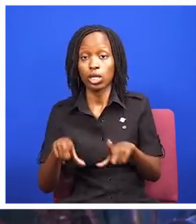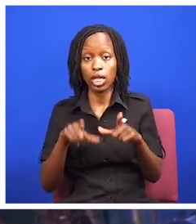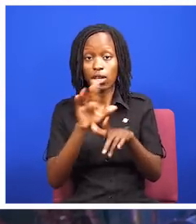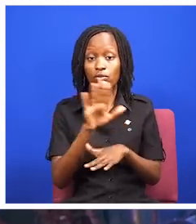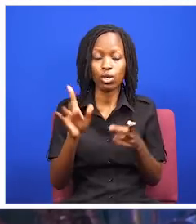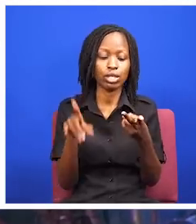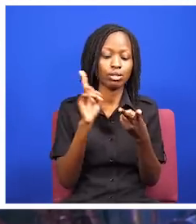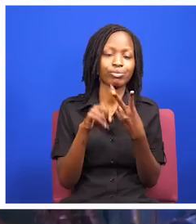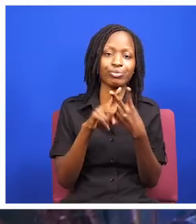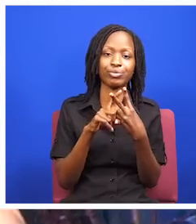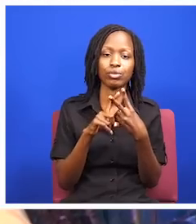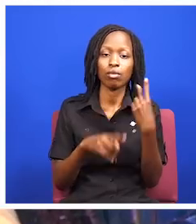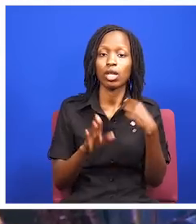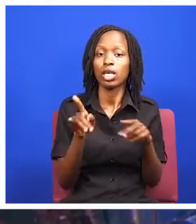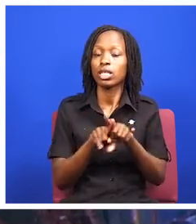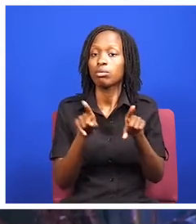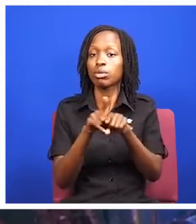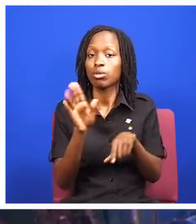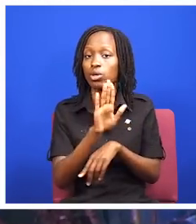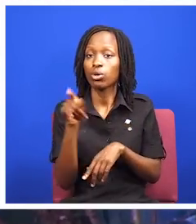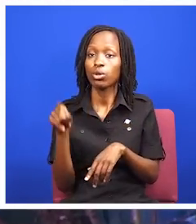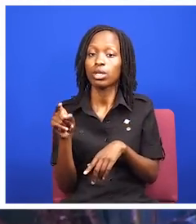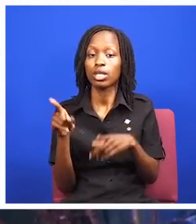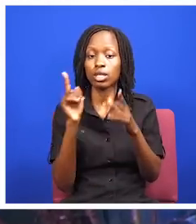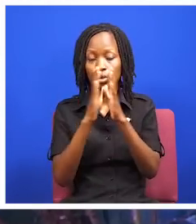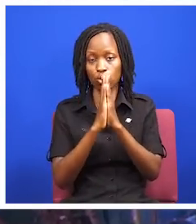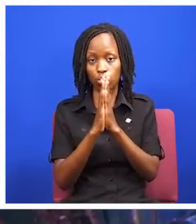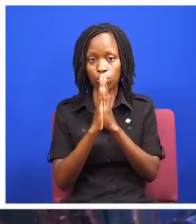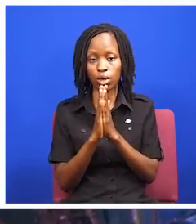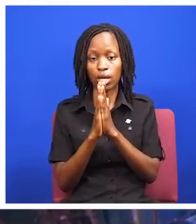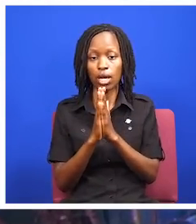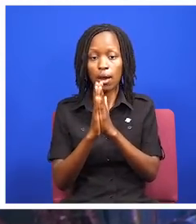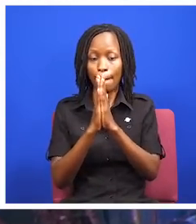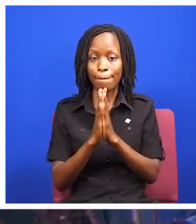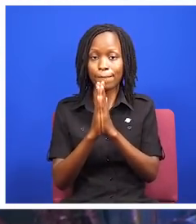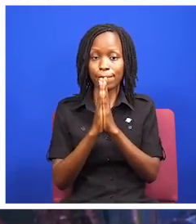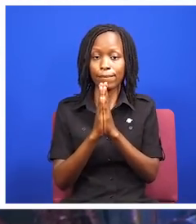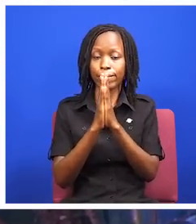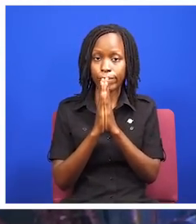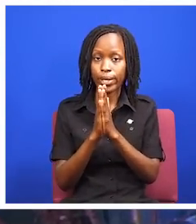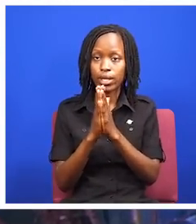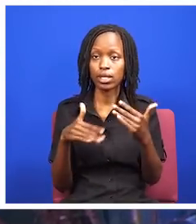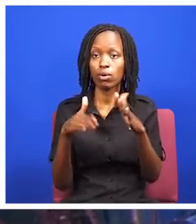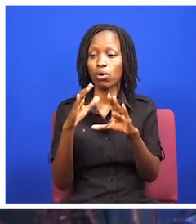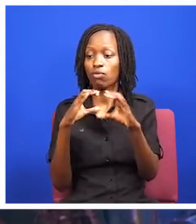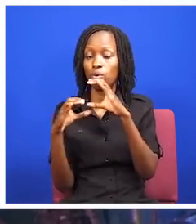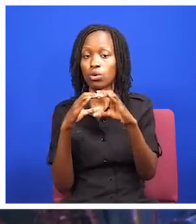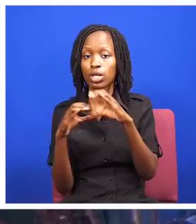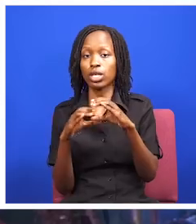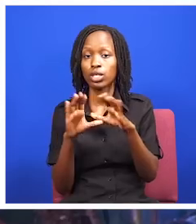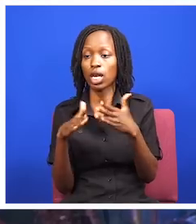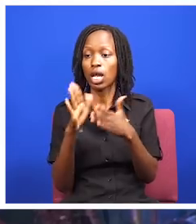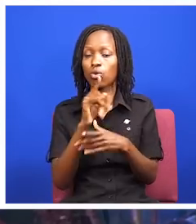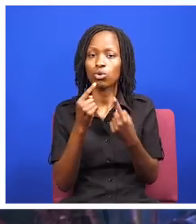life. Number two, you also need to pray. Prayer is the way of